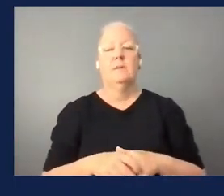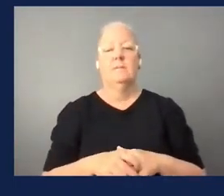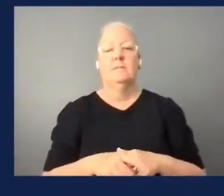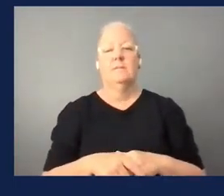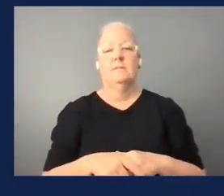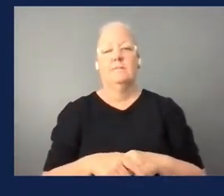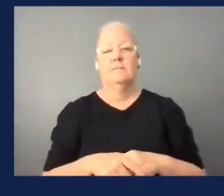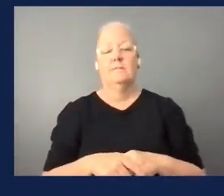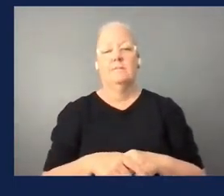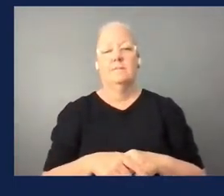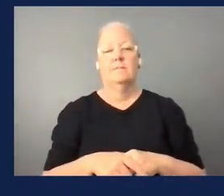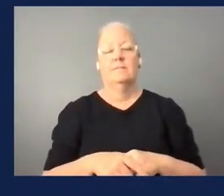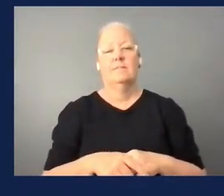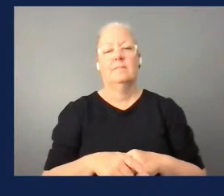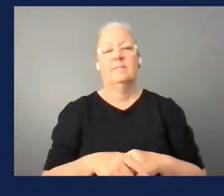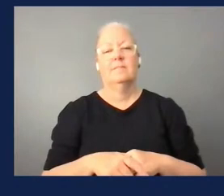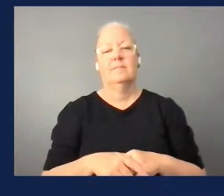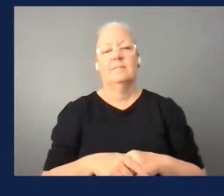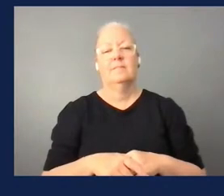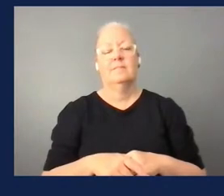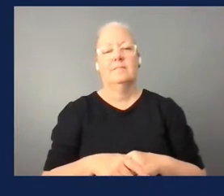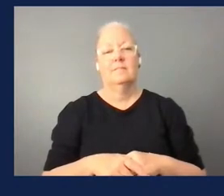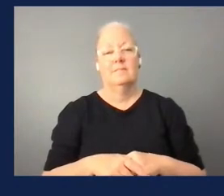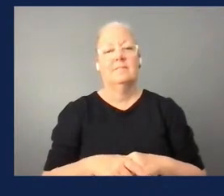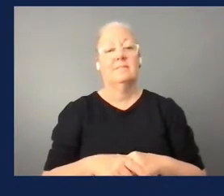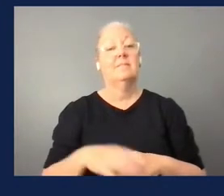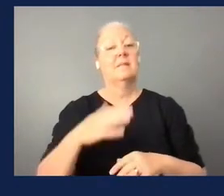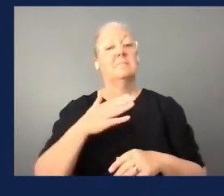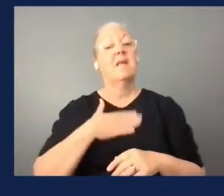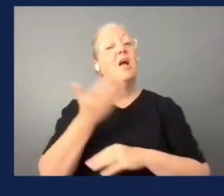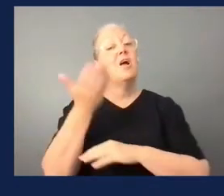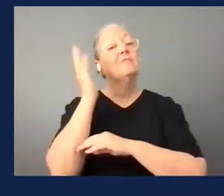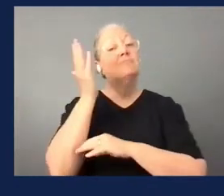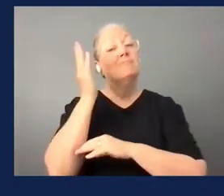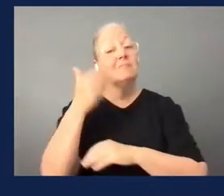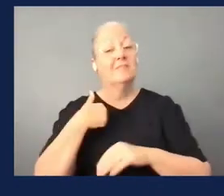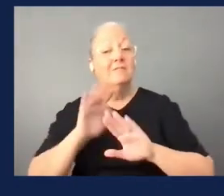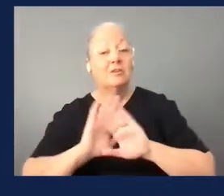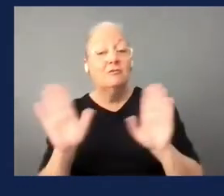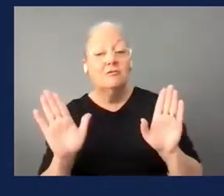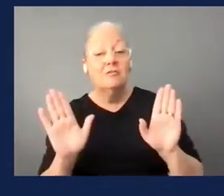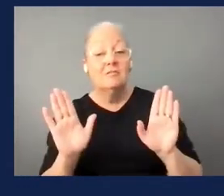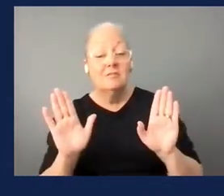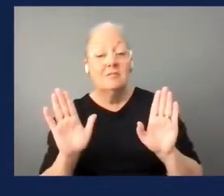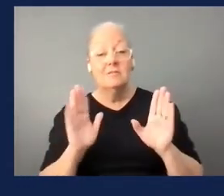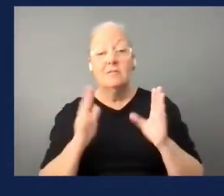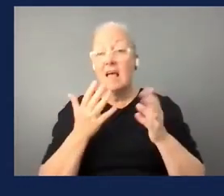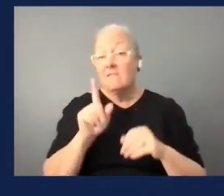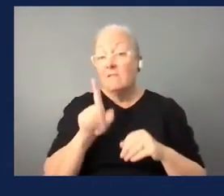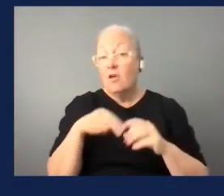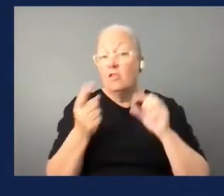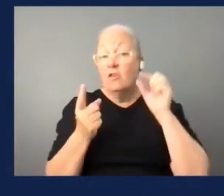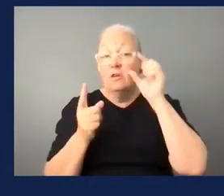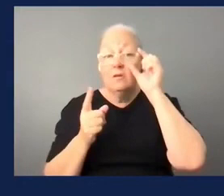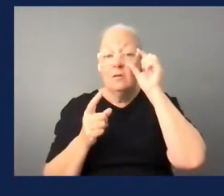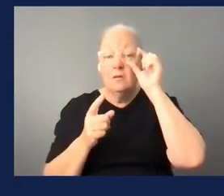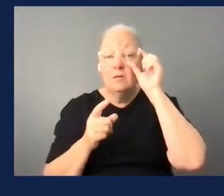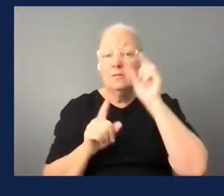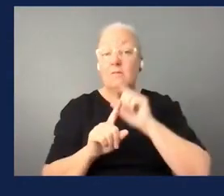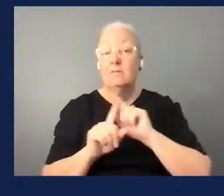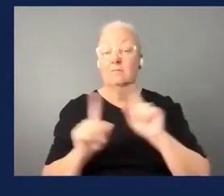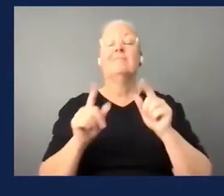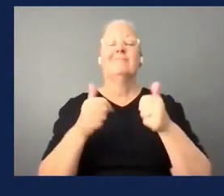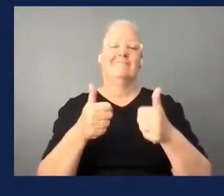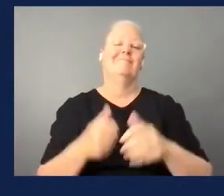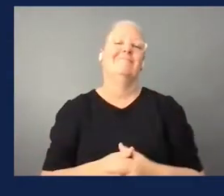So I believe that's already the end of my presentation. Is there a next slide? No, there is not.